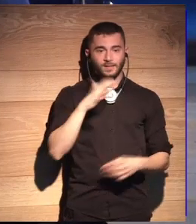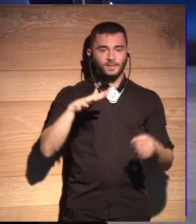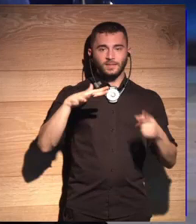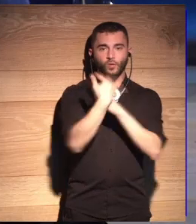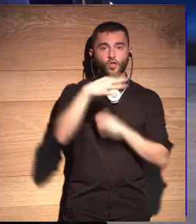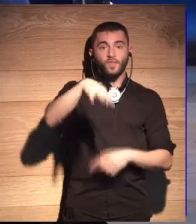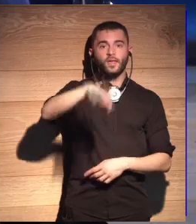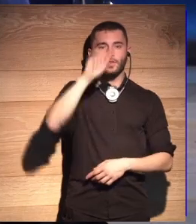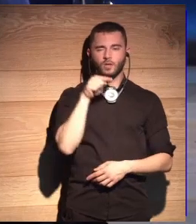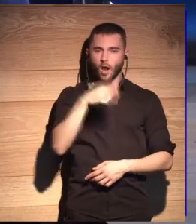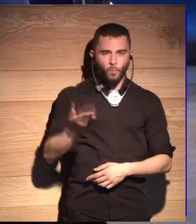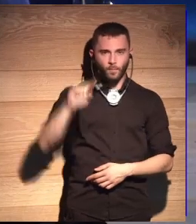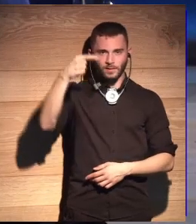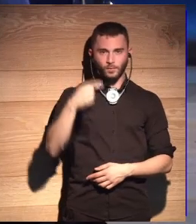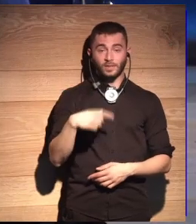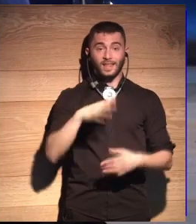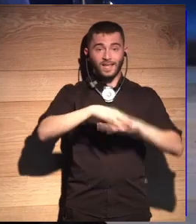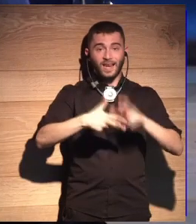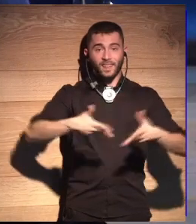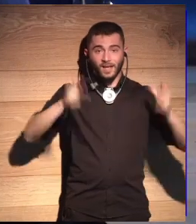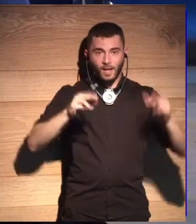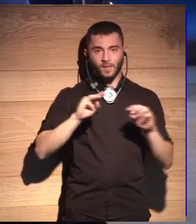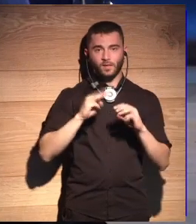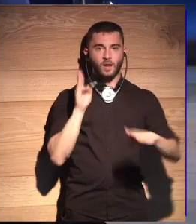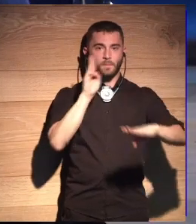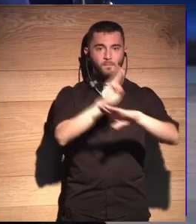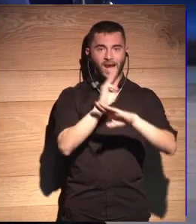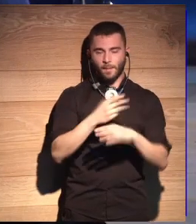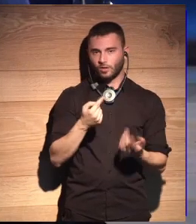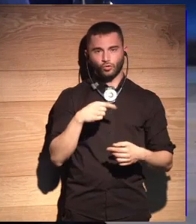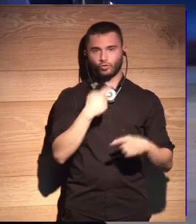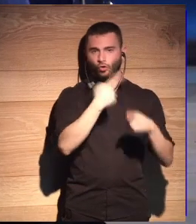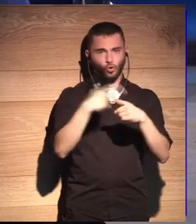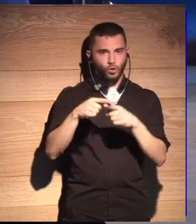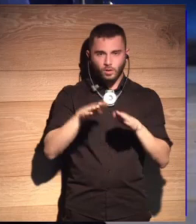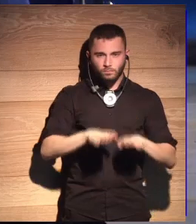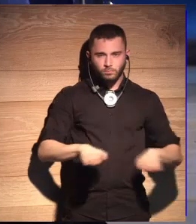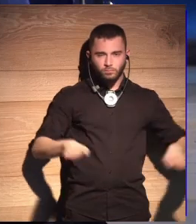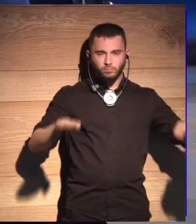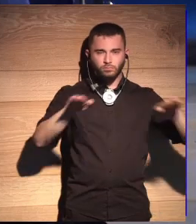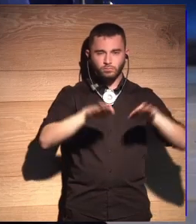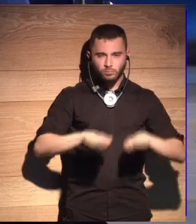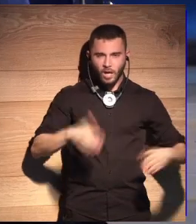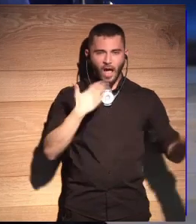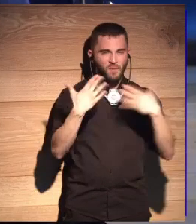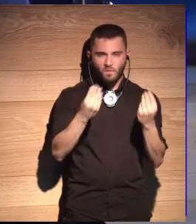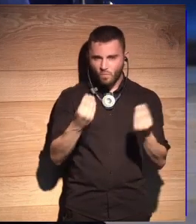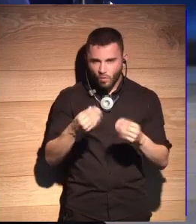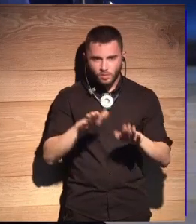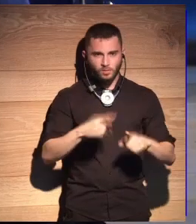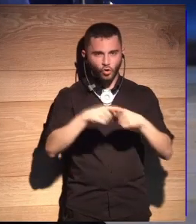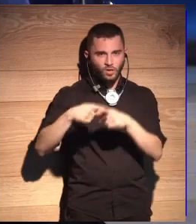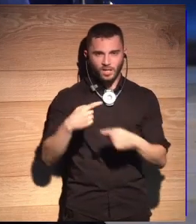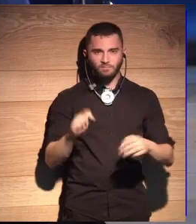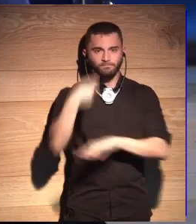the democracy and parliaments are things that slow everything down through talking about things endlessly and removing the full